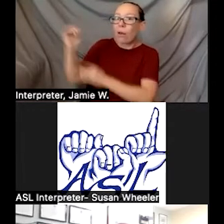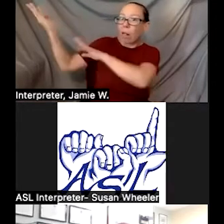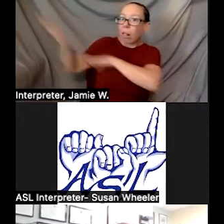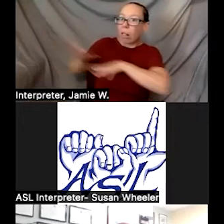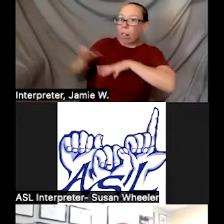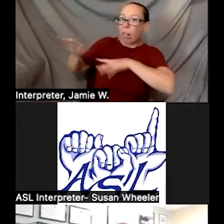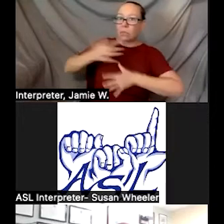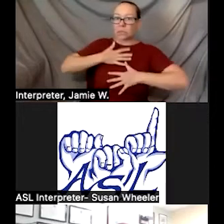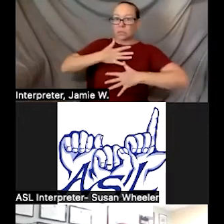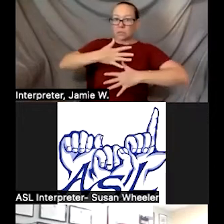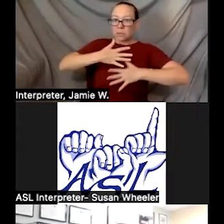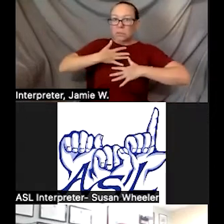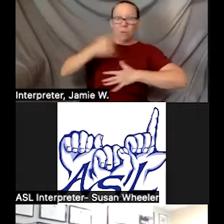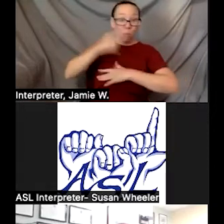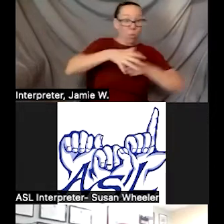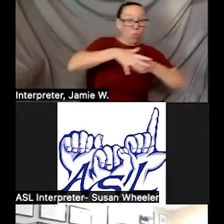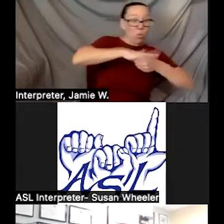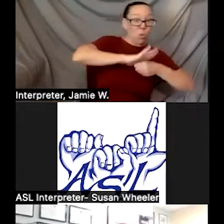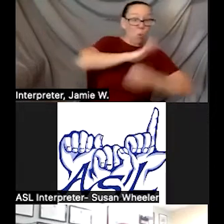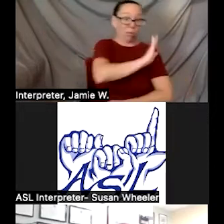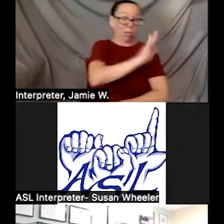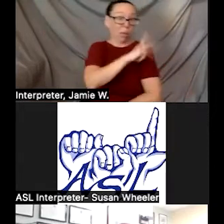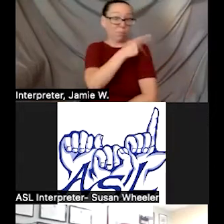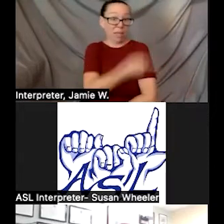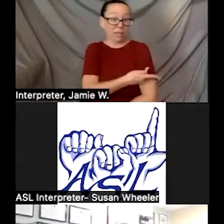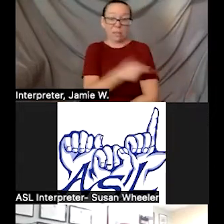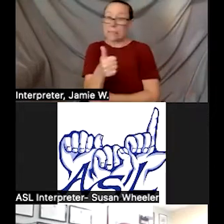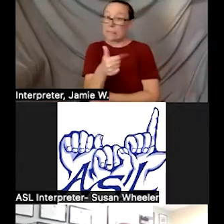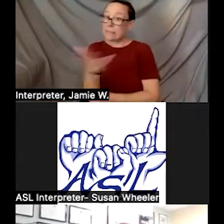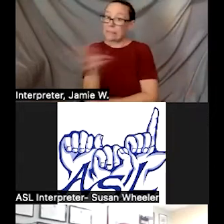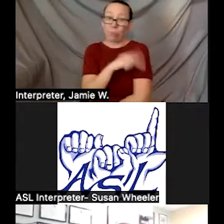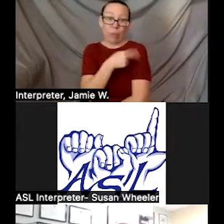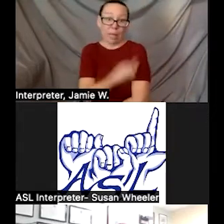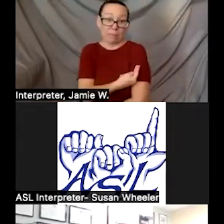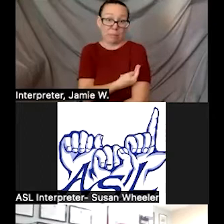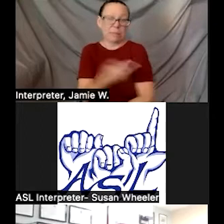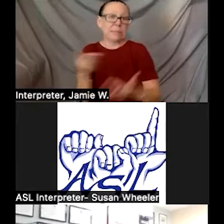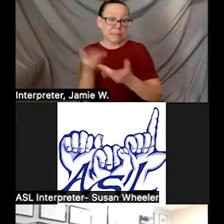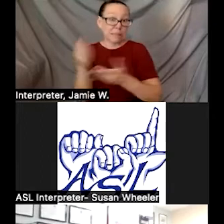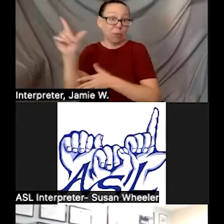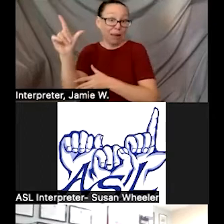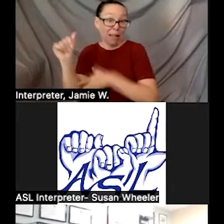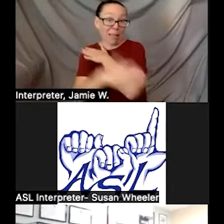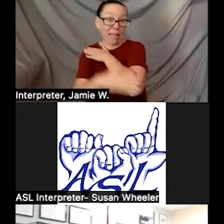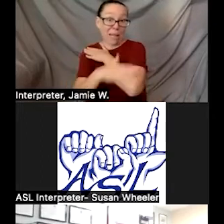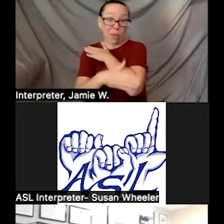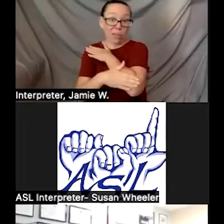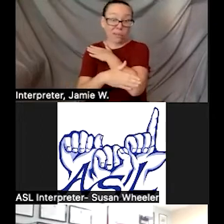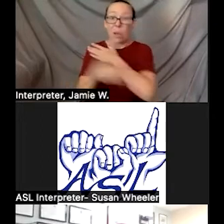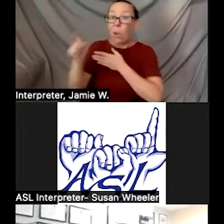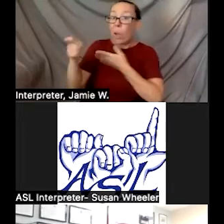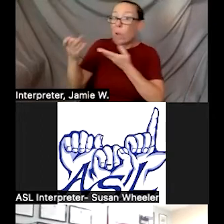patients. There was actually several hospitals within LA County that had to close to incoming patients. They couldn't accept any